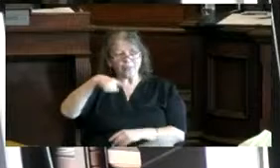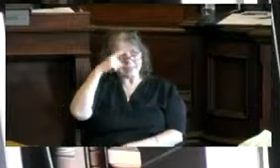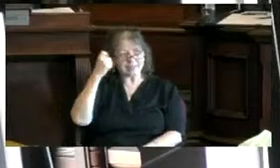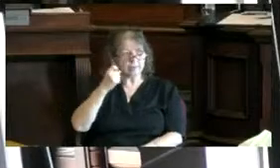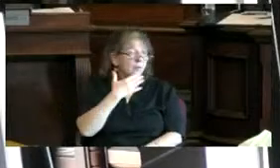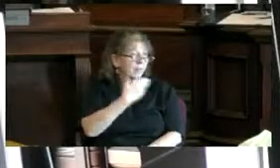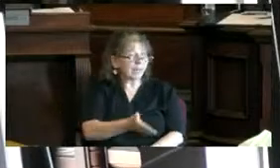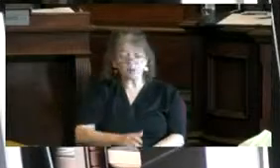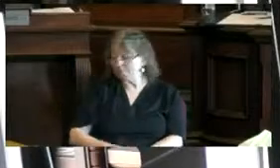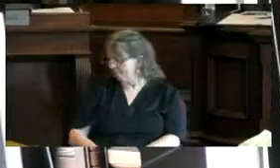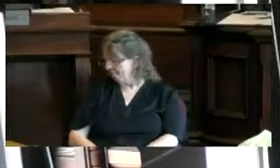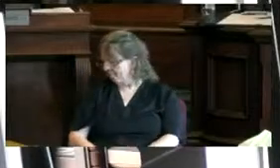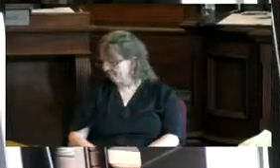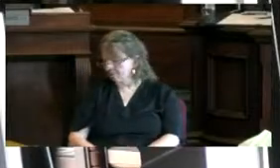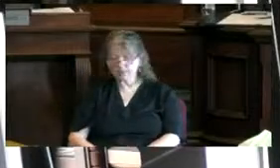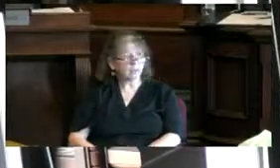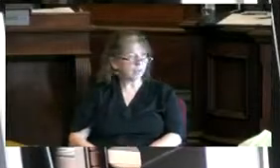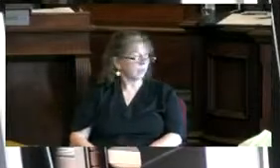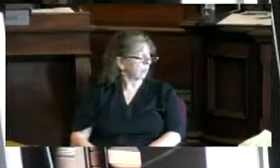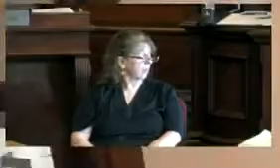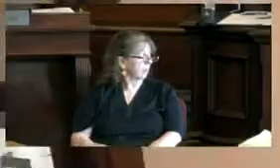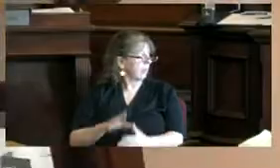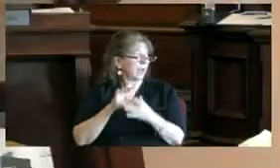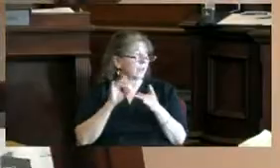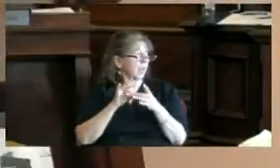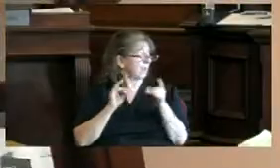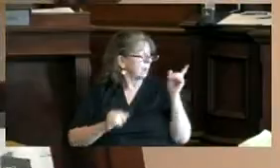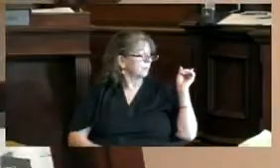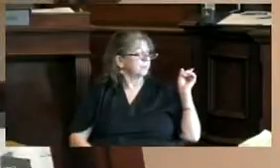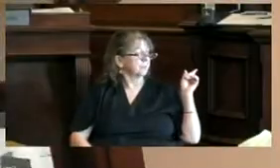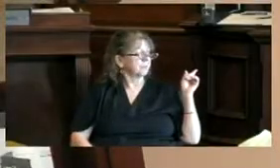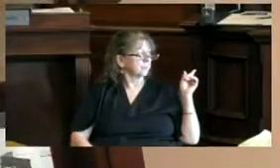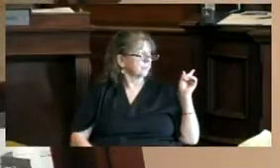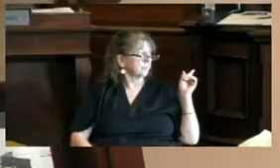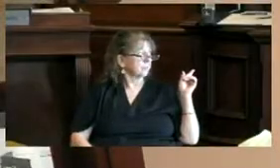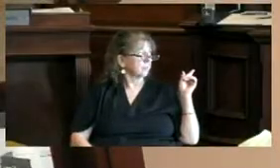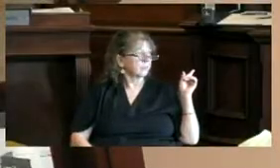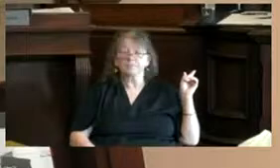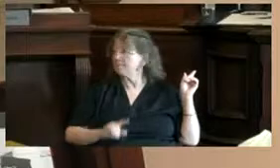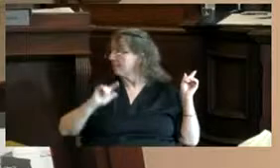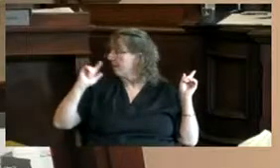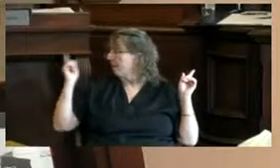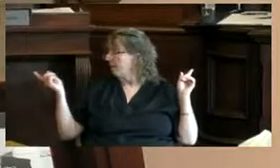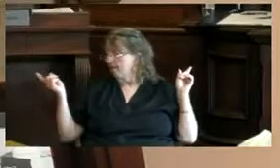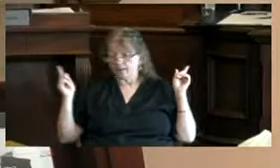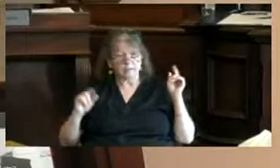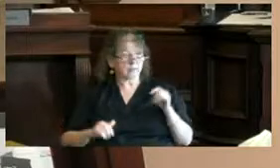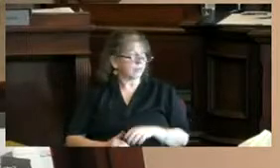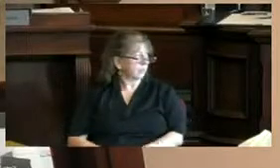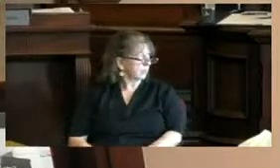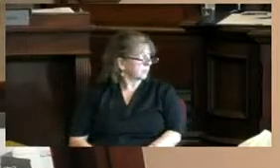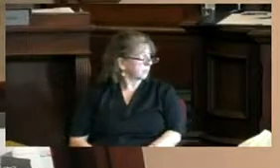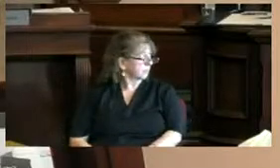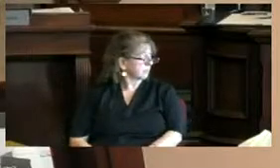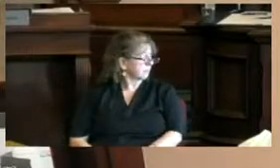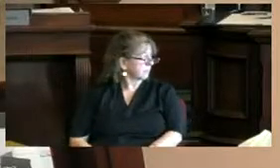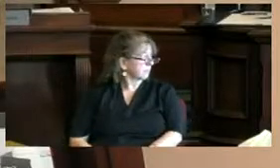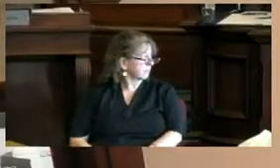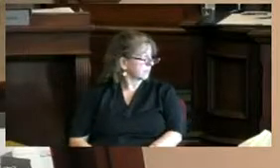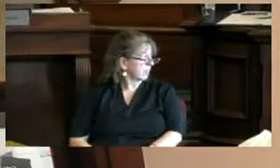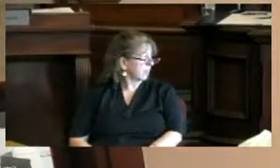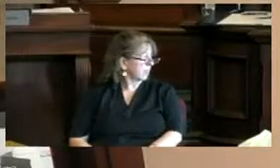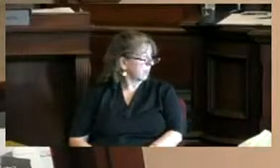wonderful. Thank you. I have a comment as well. President Melendez. And then after President Melendez, Councilman